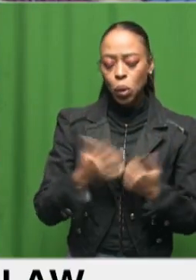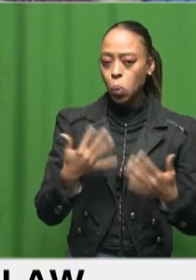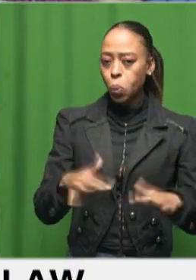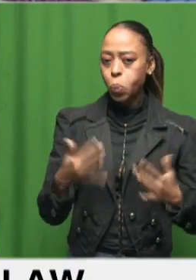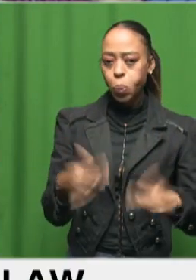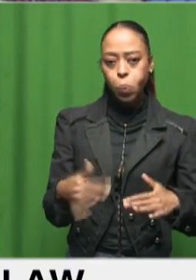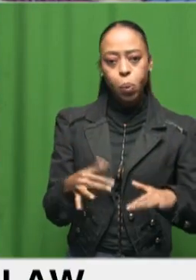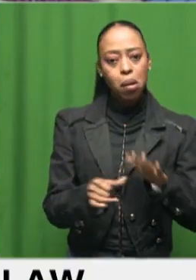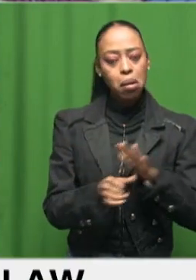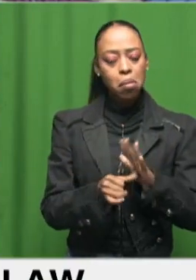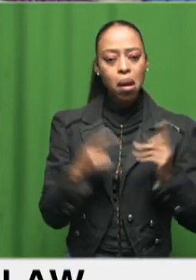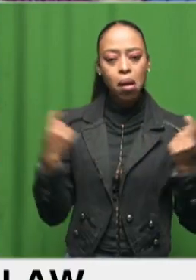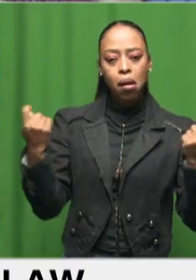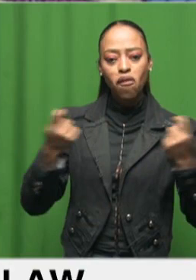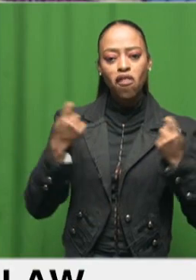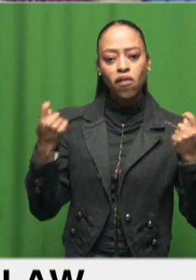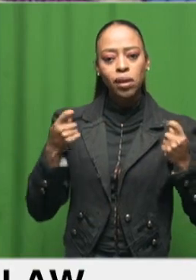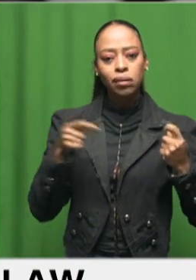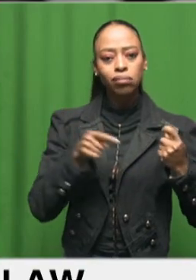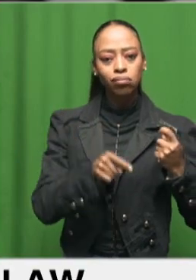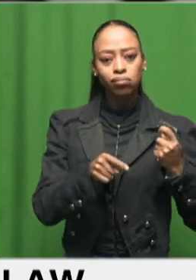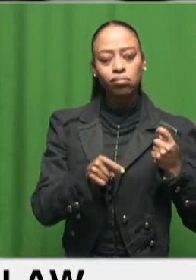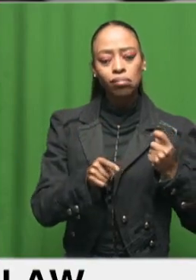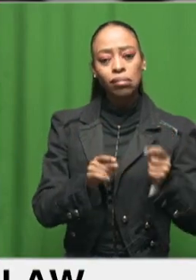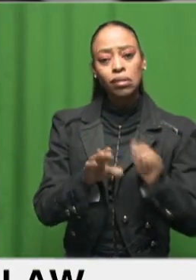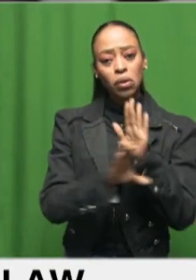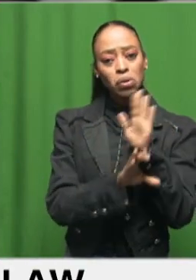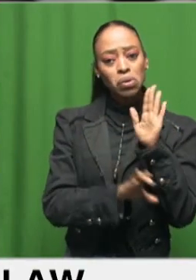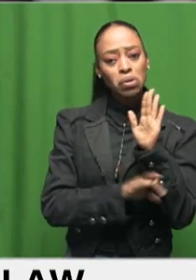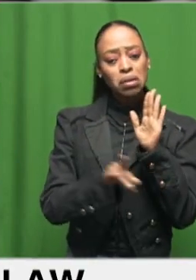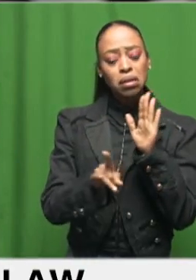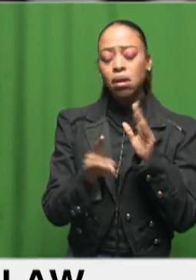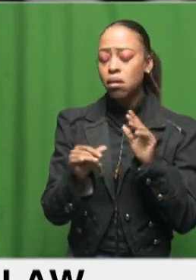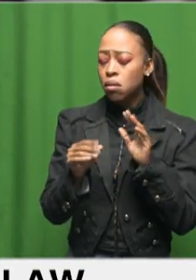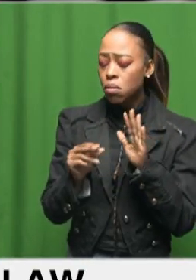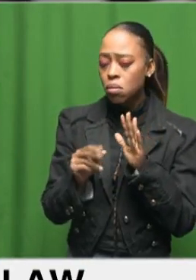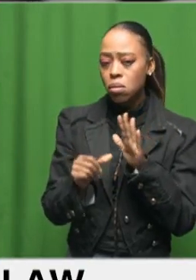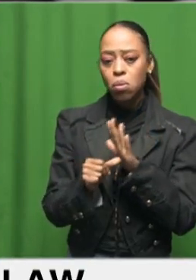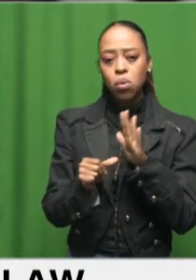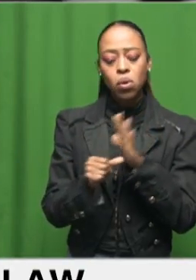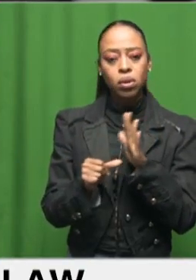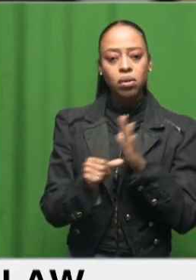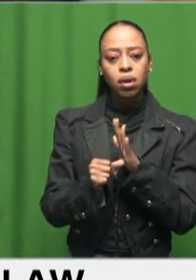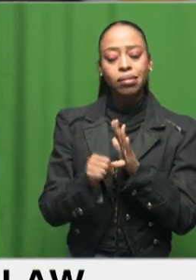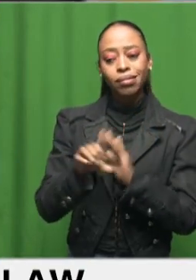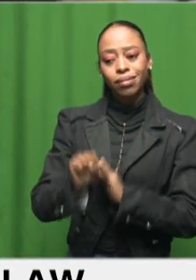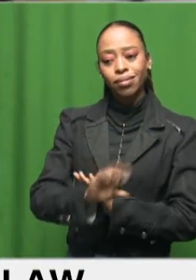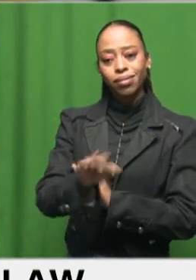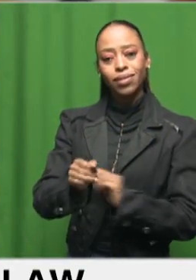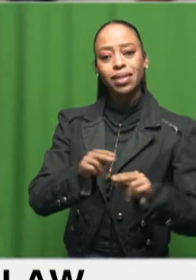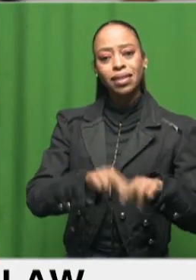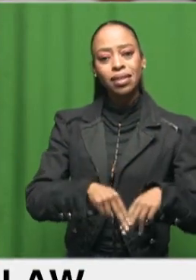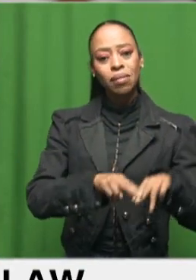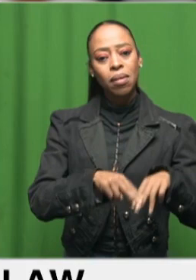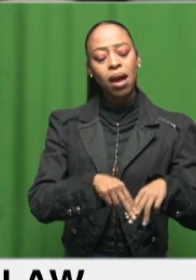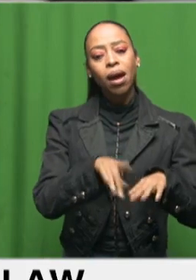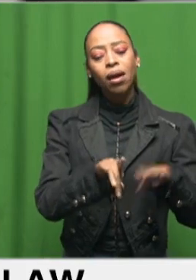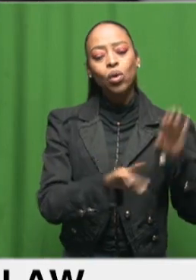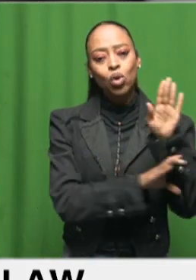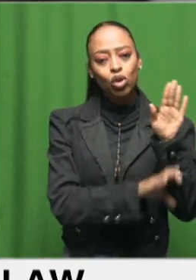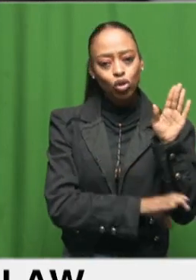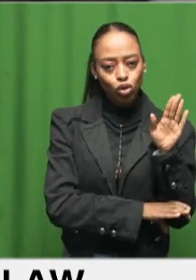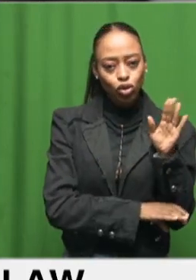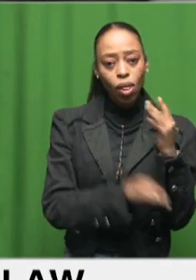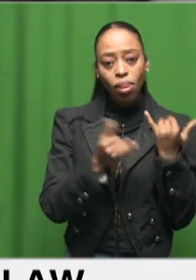an important event. You know, the Constitution is the lifeblood, essentially, of this nation. And in reflecting